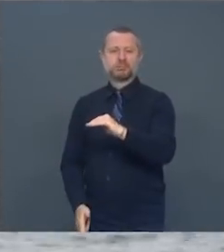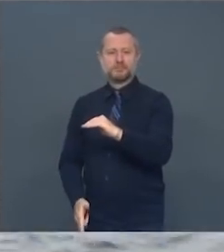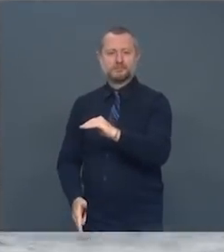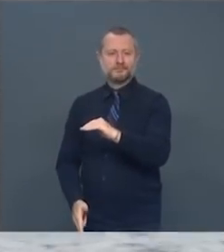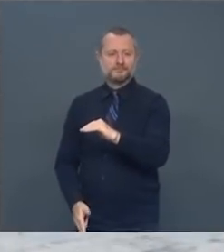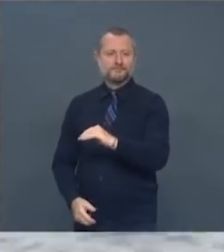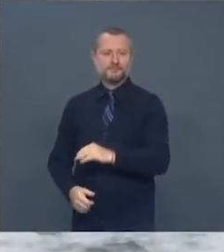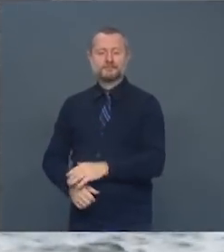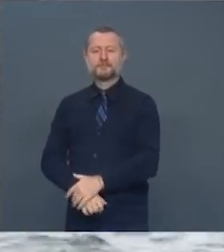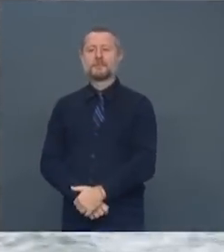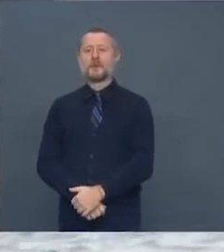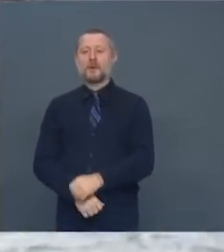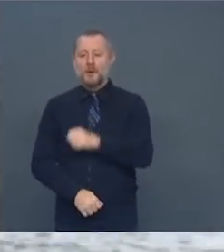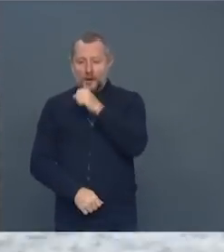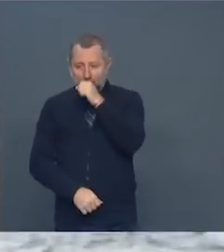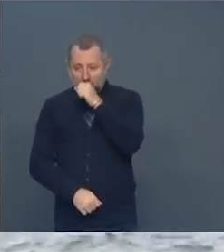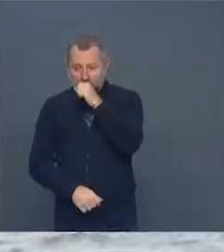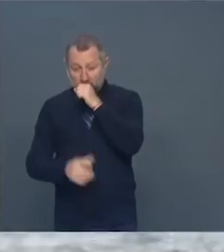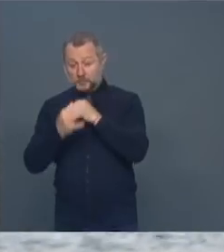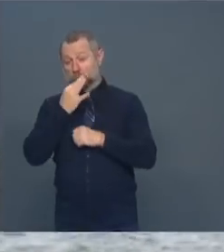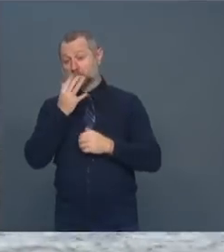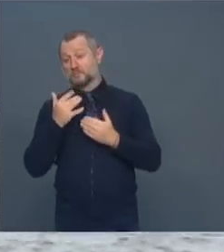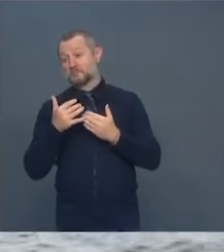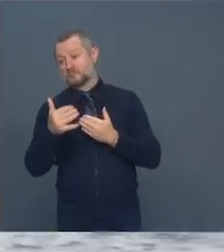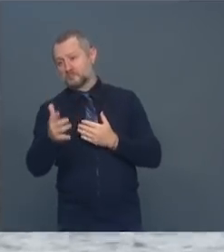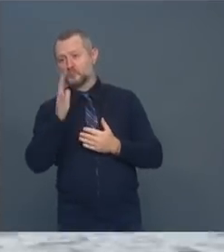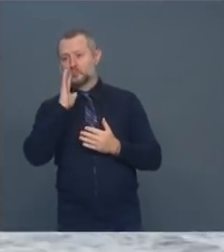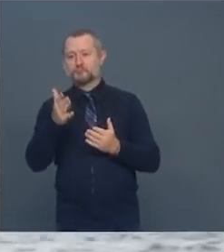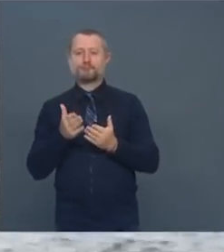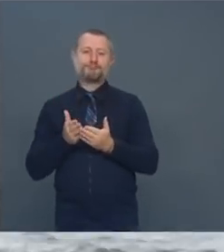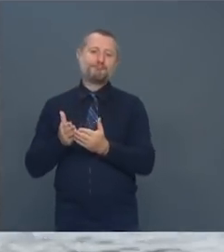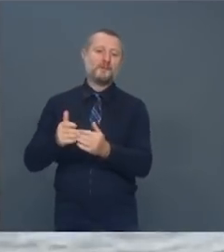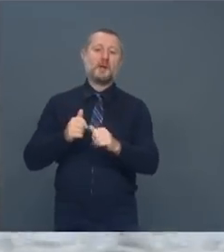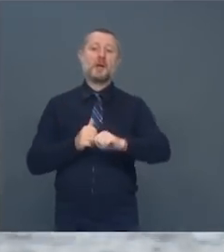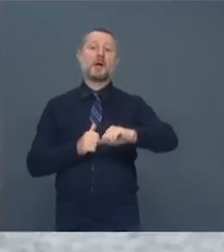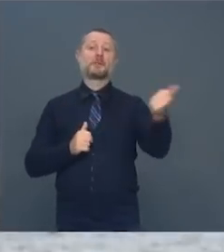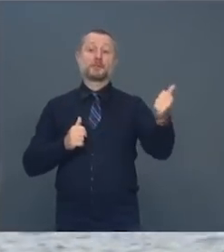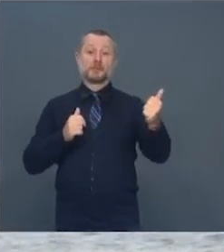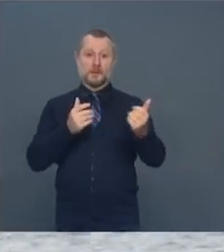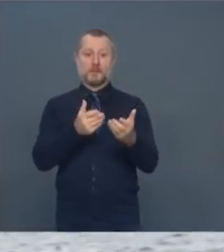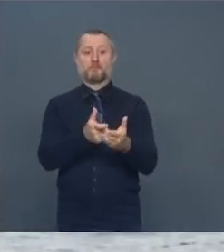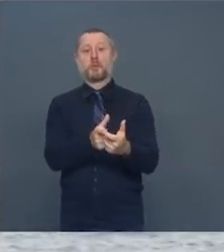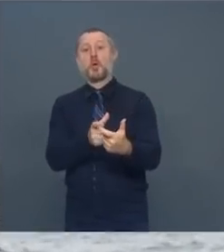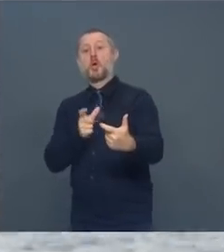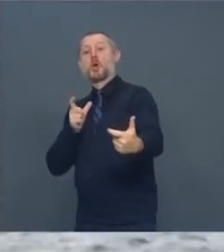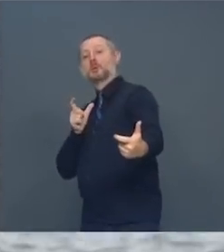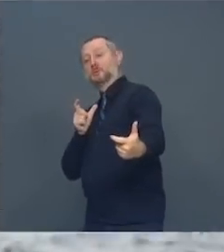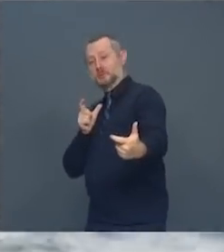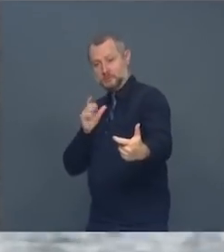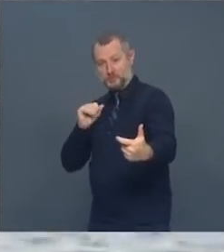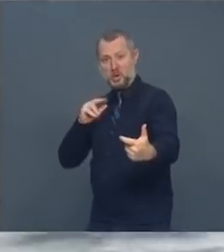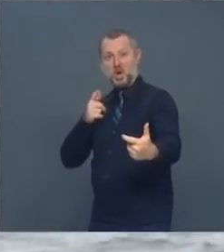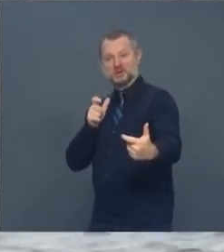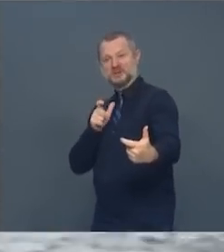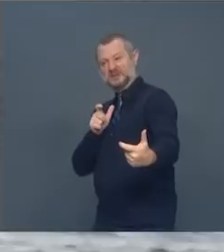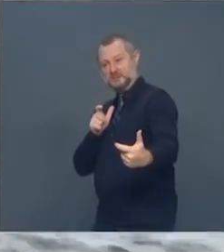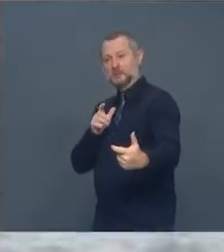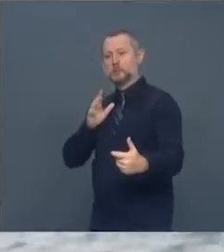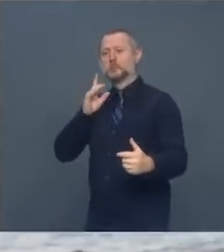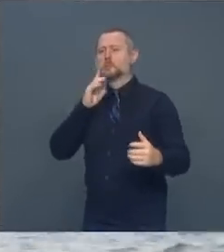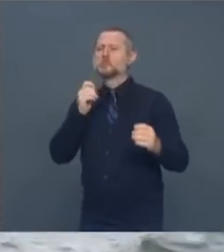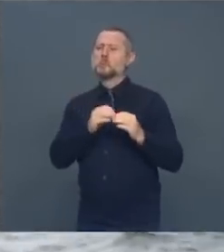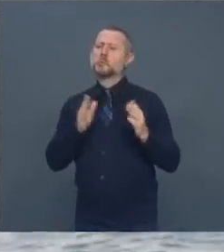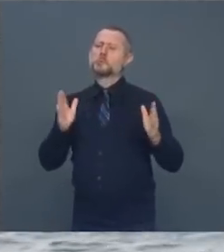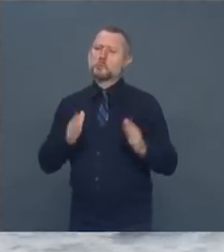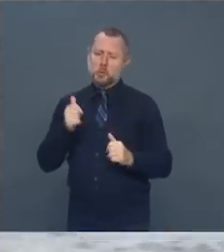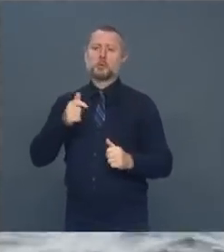then, in a little while, we're going to go over here to a barge that's behind these two tugs. That's a smaller barge. It